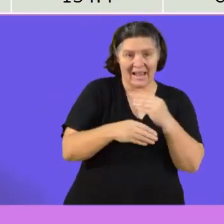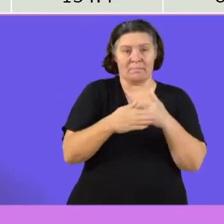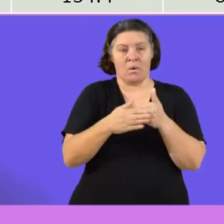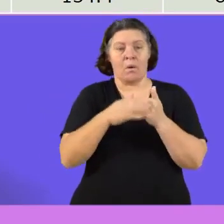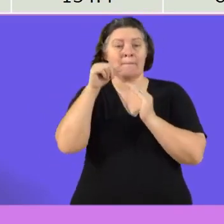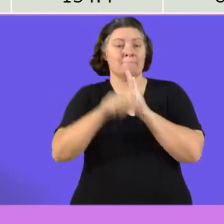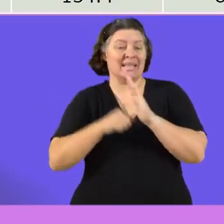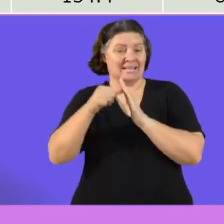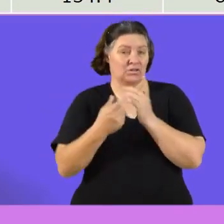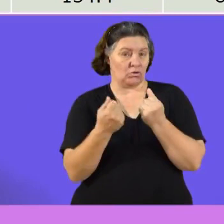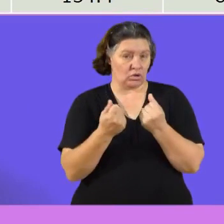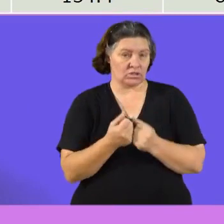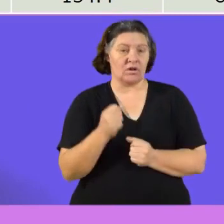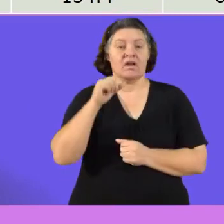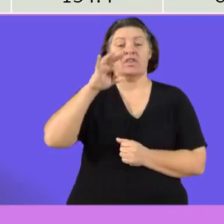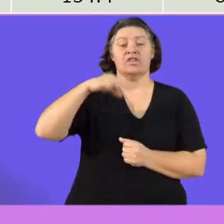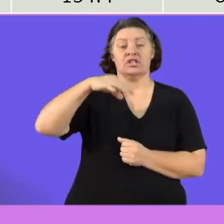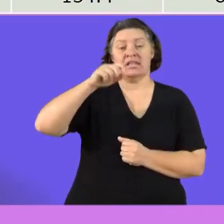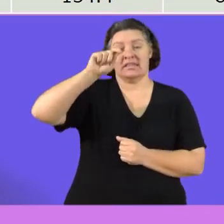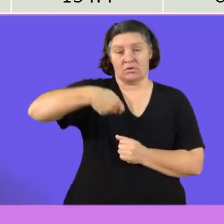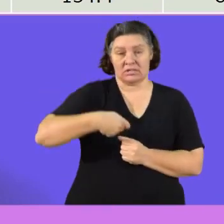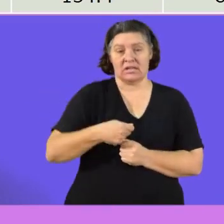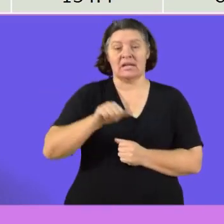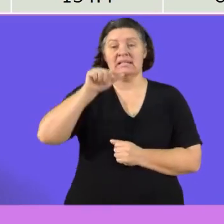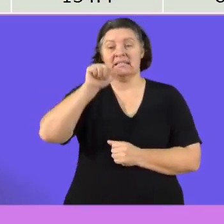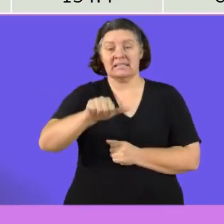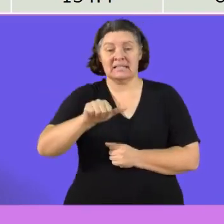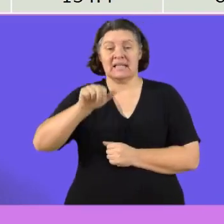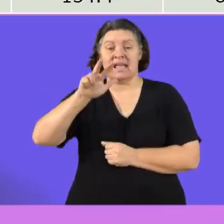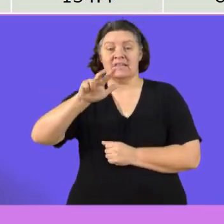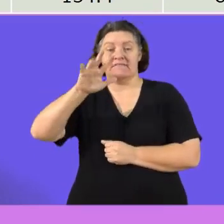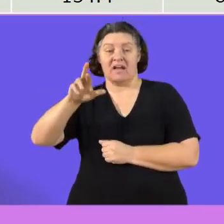31,535 Rand, plus we take our maintenance cost of